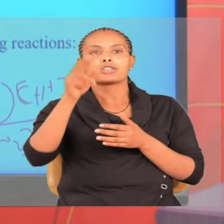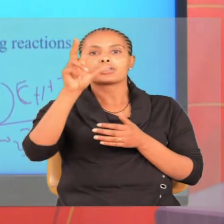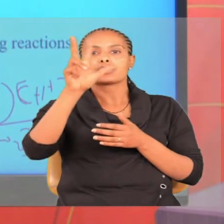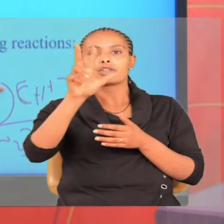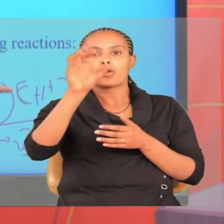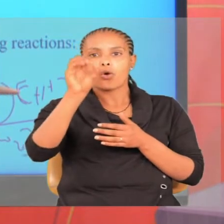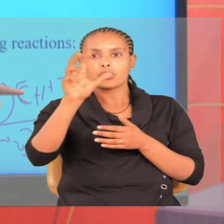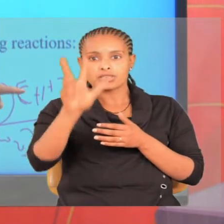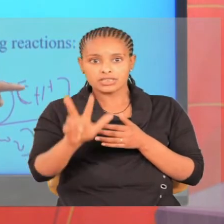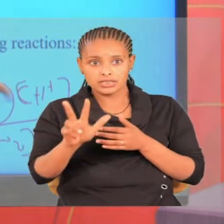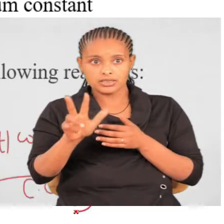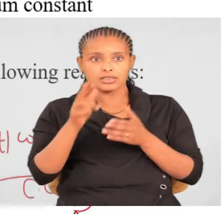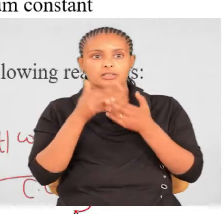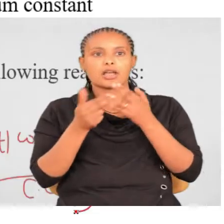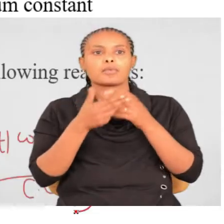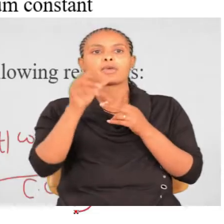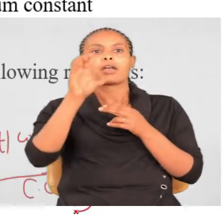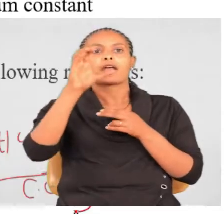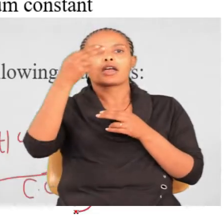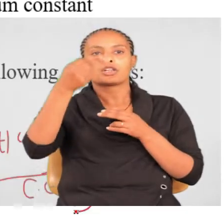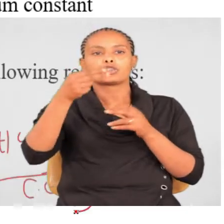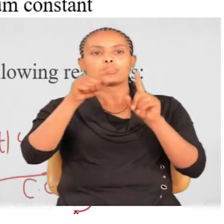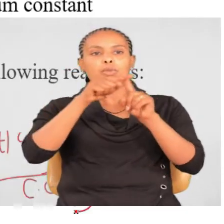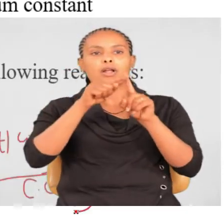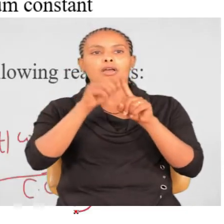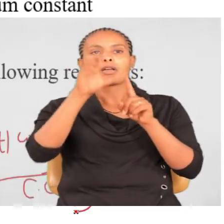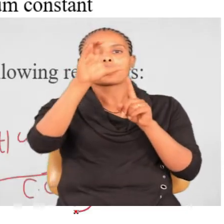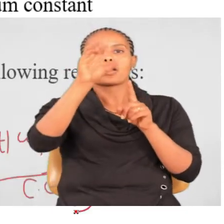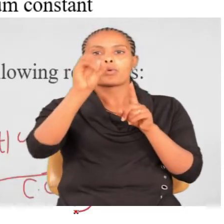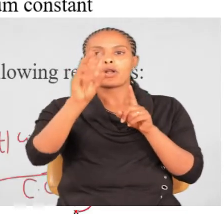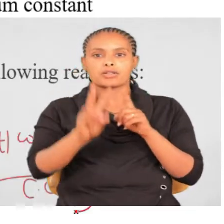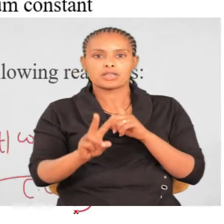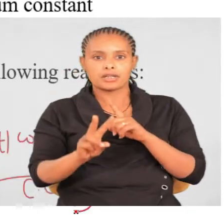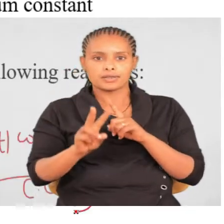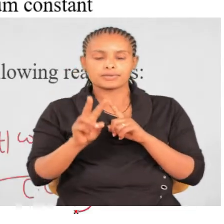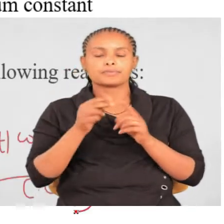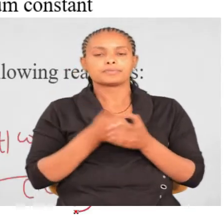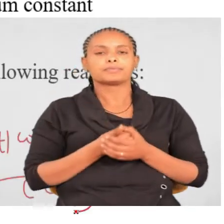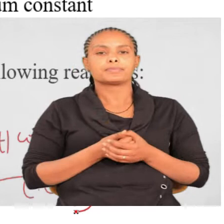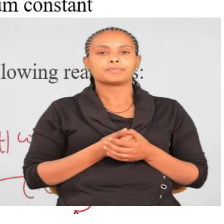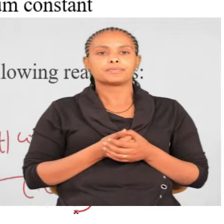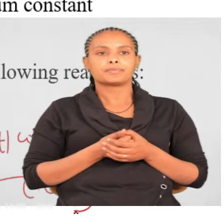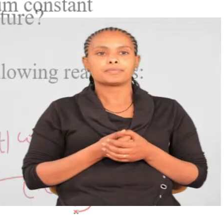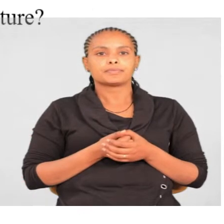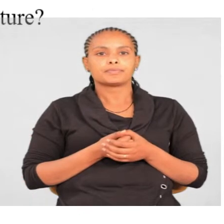minus concentration times H plus concentration divided by carbon dioxide concentration.